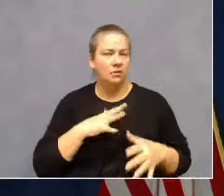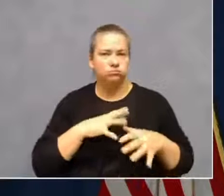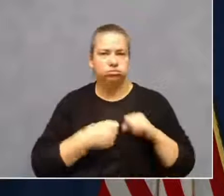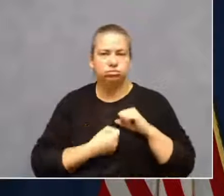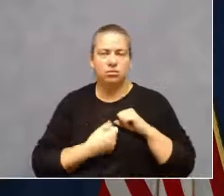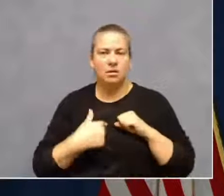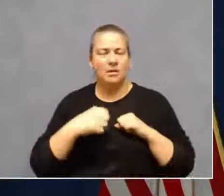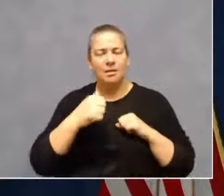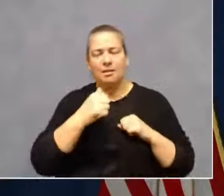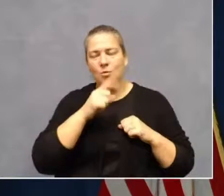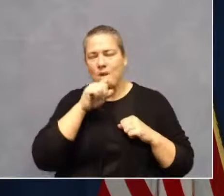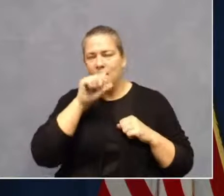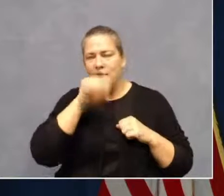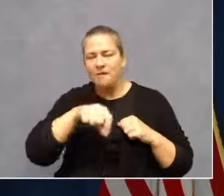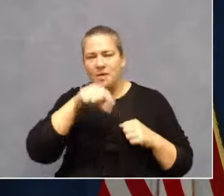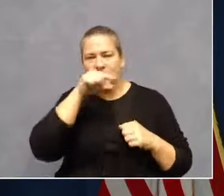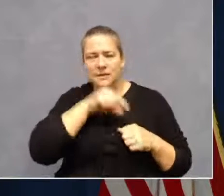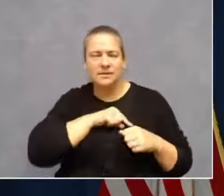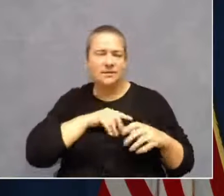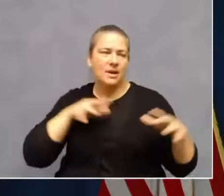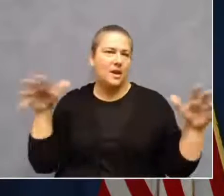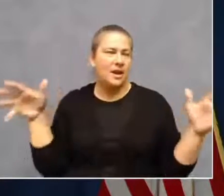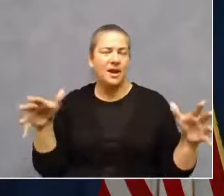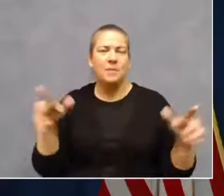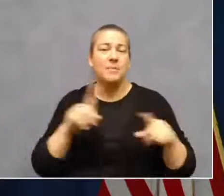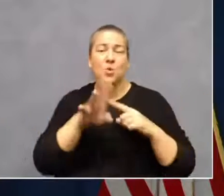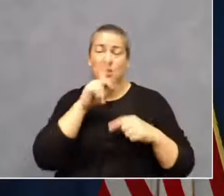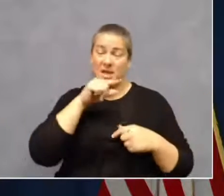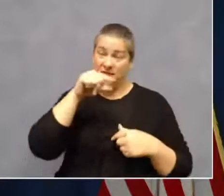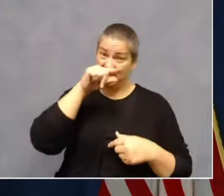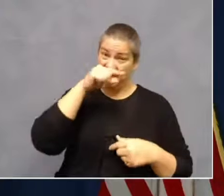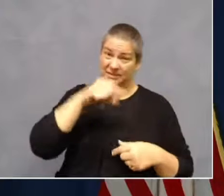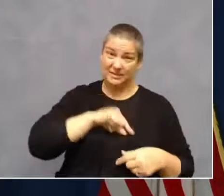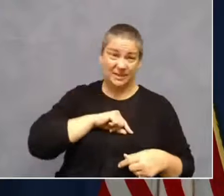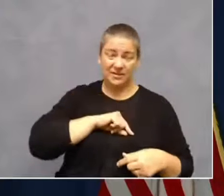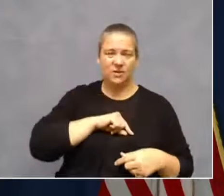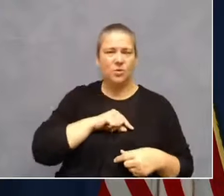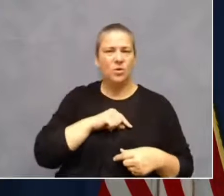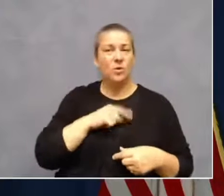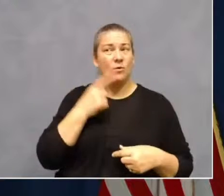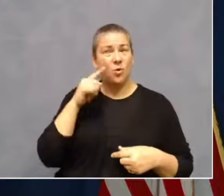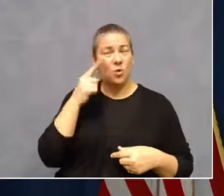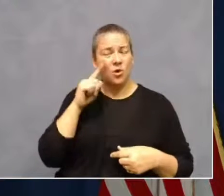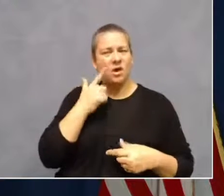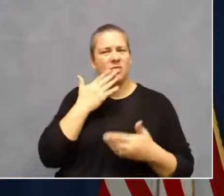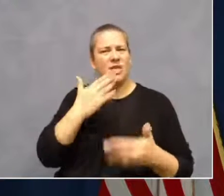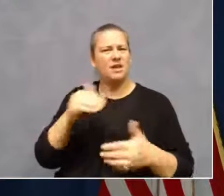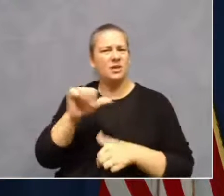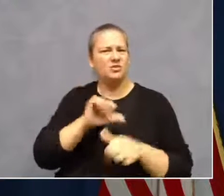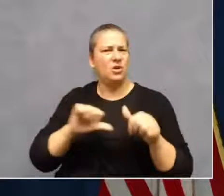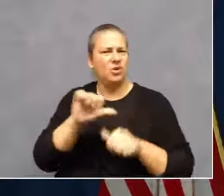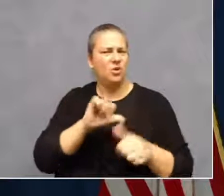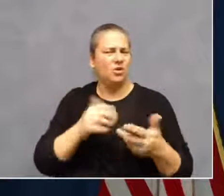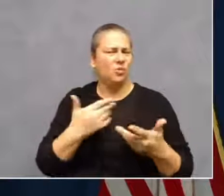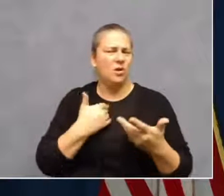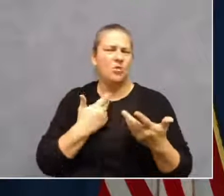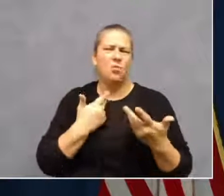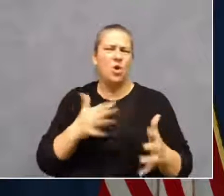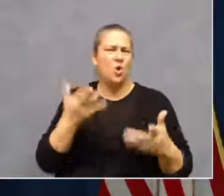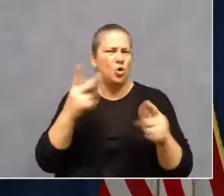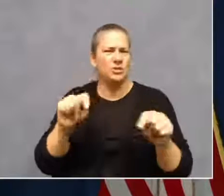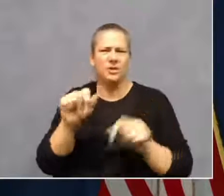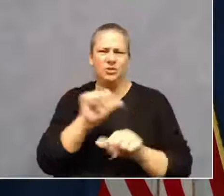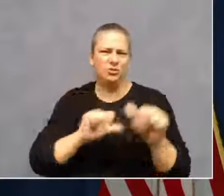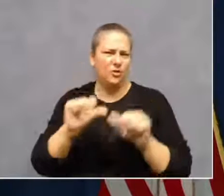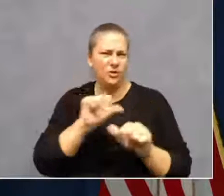that we're thankful for each other, and we got to make sure that it doesn't harm one another. And we got to come to terms with this is our COVID year,